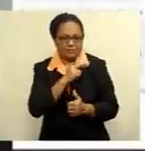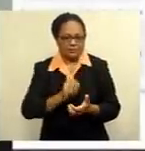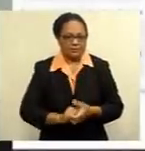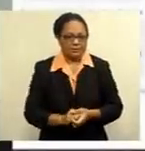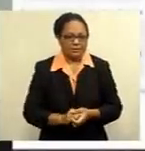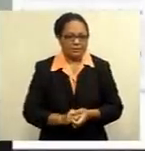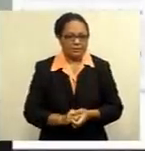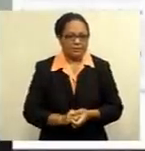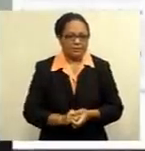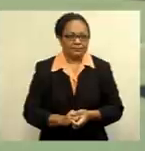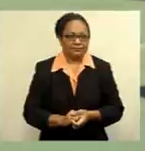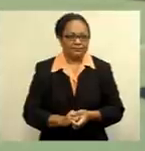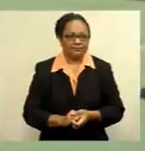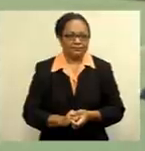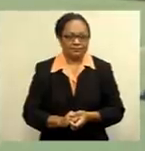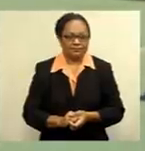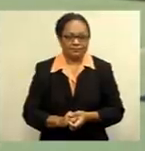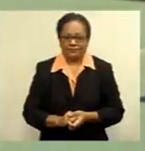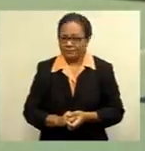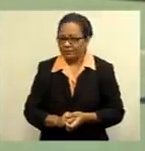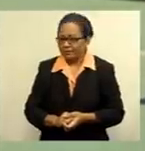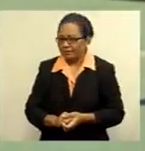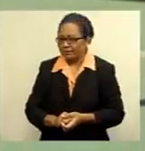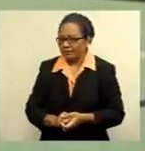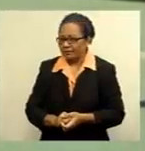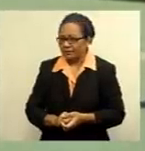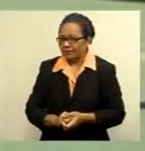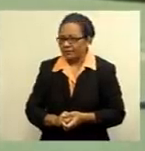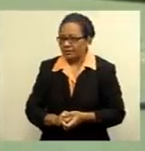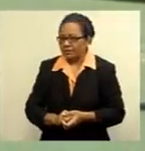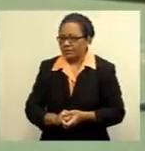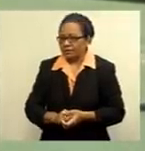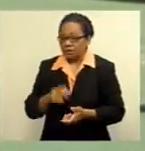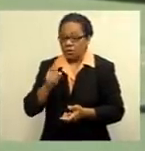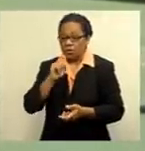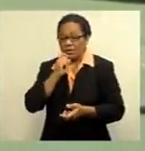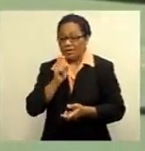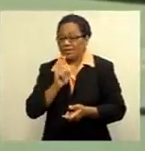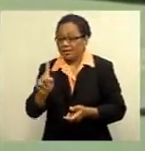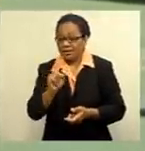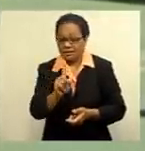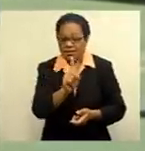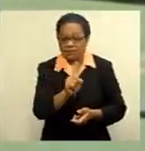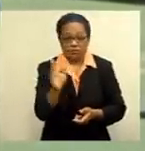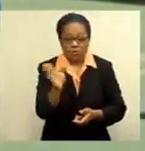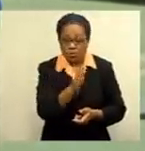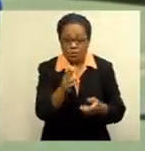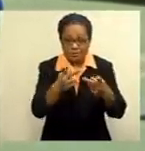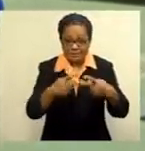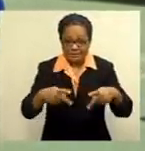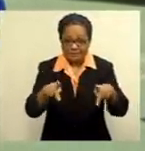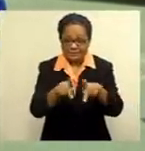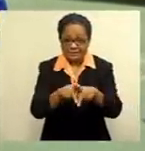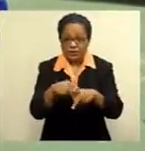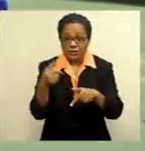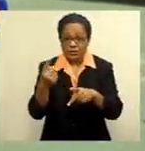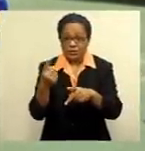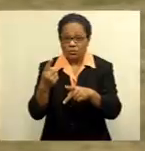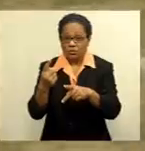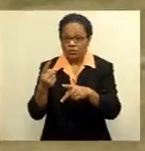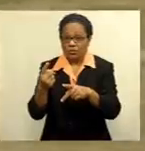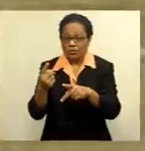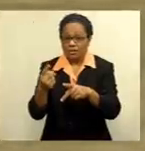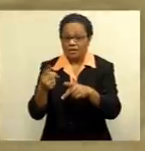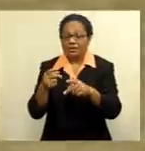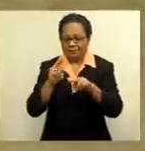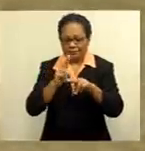The checks for the sports facilities, indoor gymnasiums, public and private and swimming pools will be done by Fiji Sports Council.